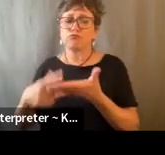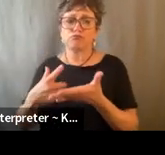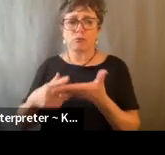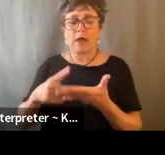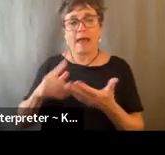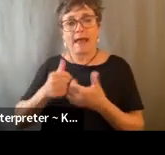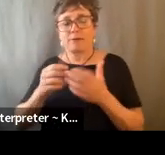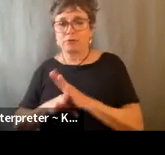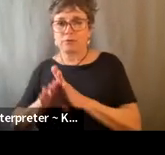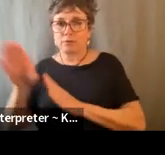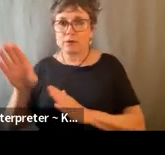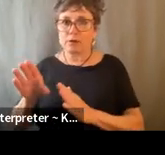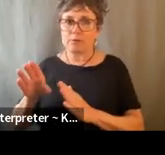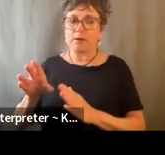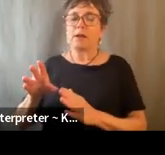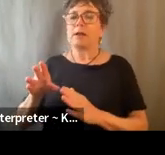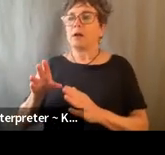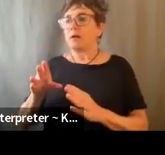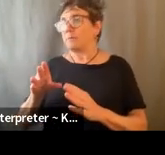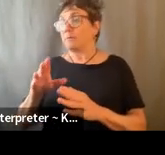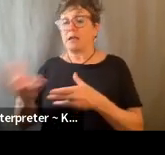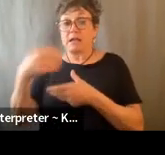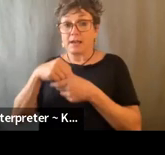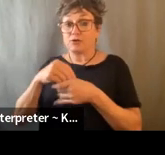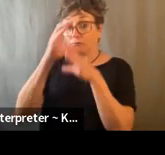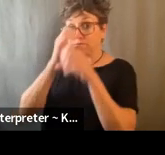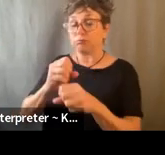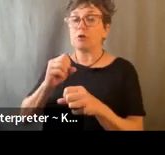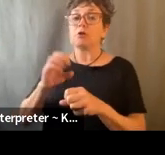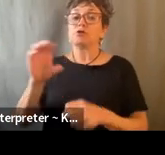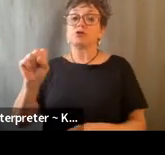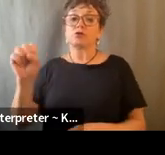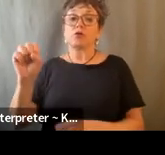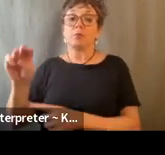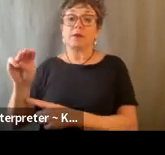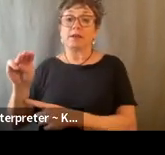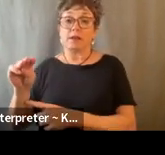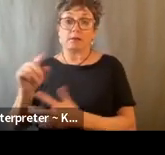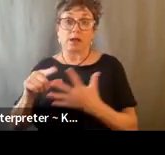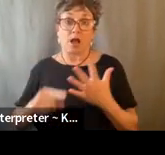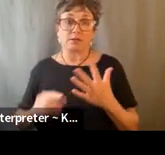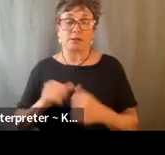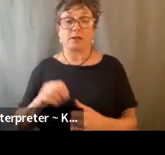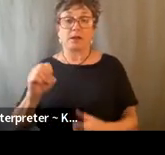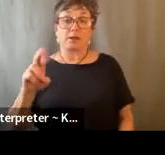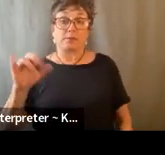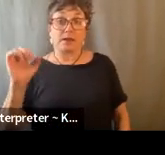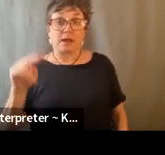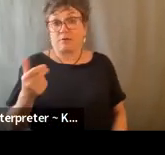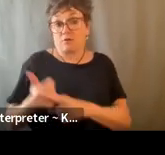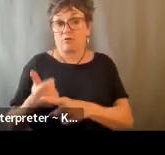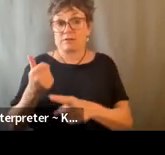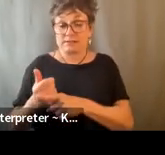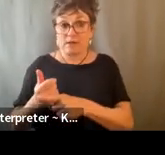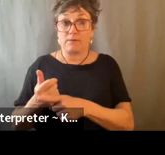create engaging social media content. But of course, Erin, as a creator of that content and